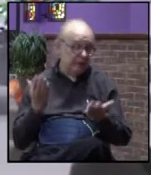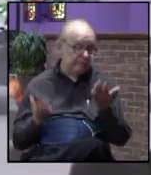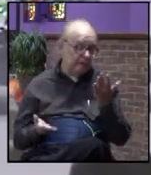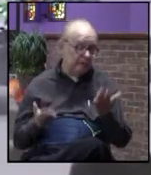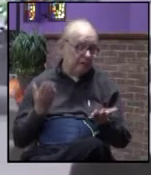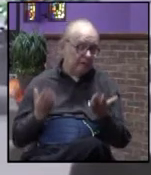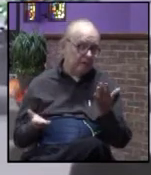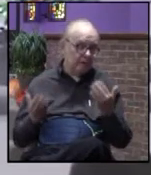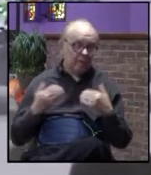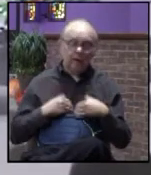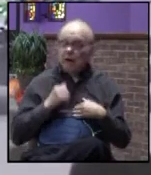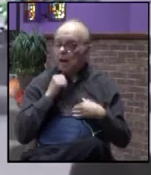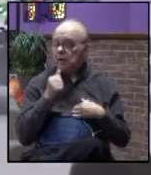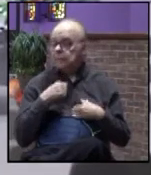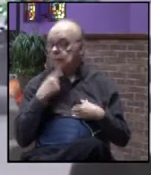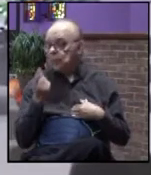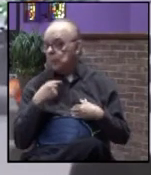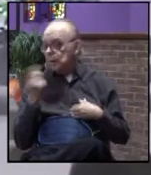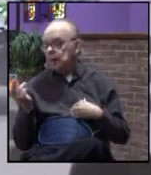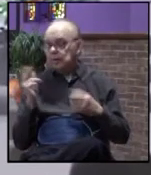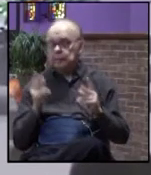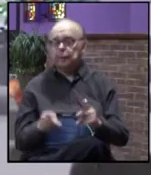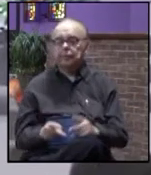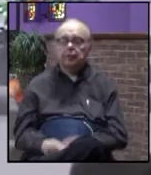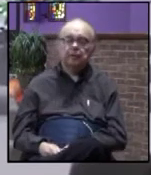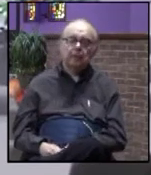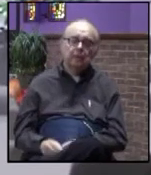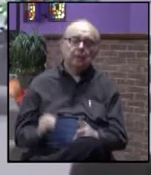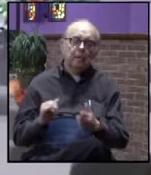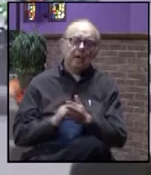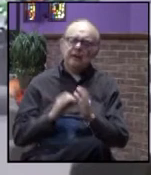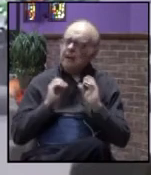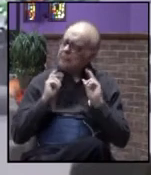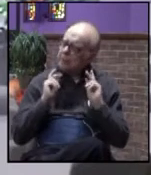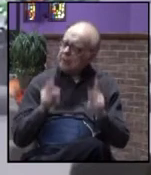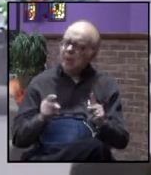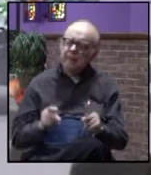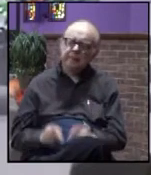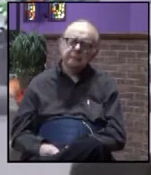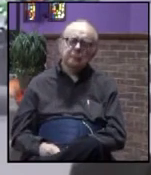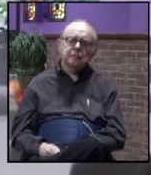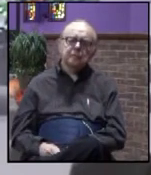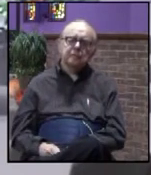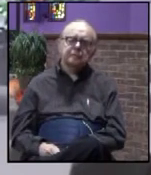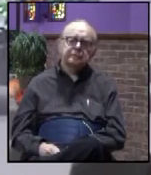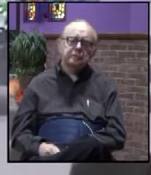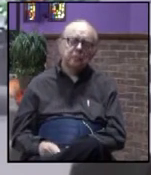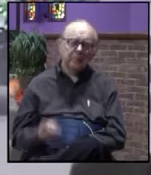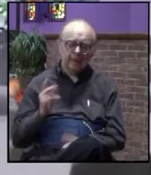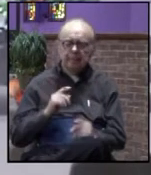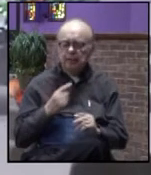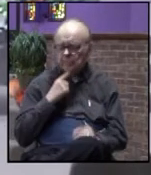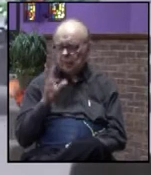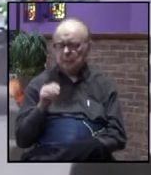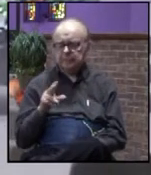you haven't told anybody else. And that's okay. People say,